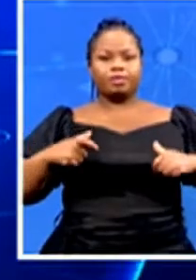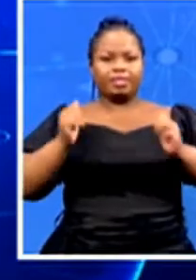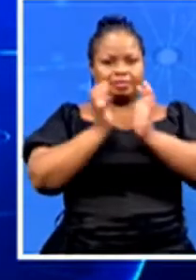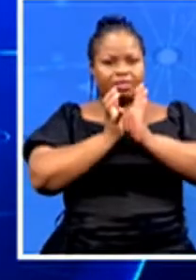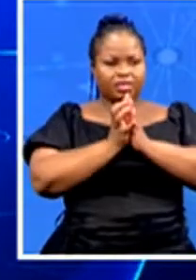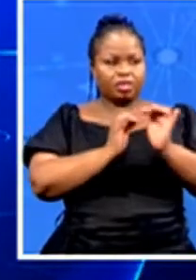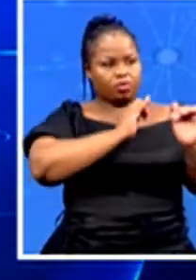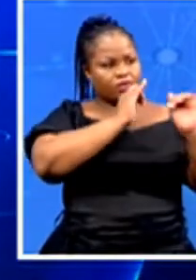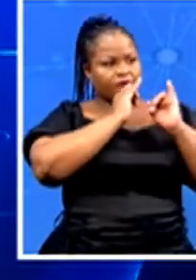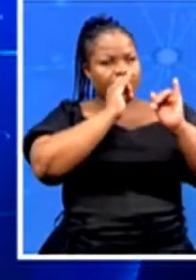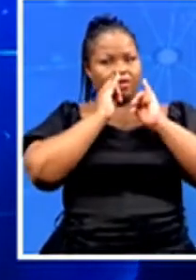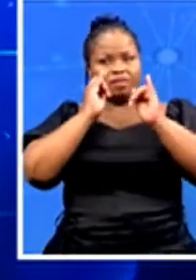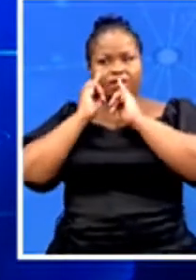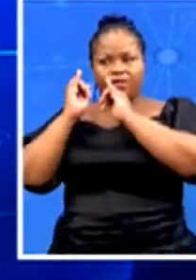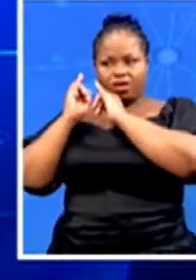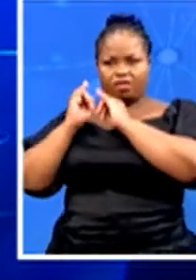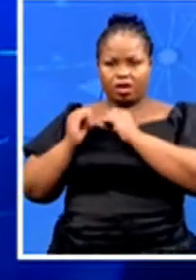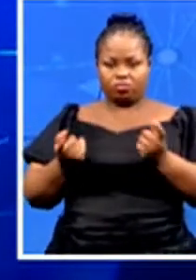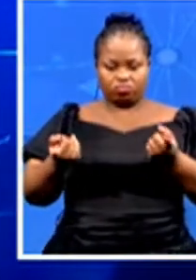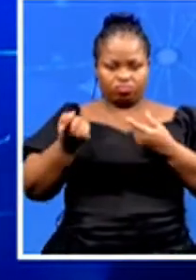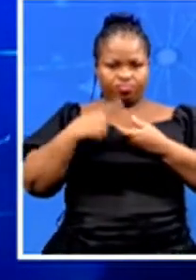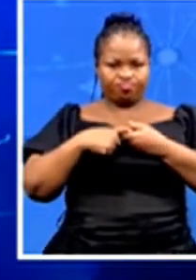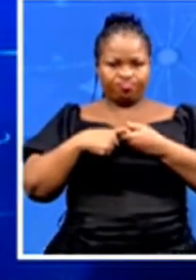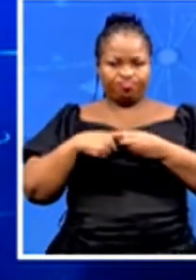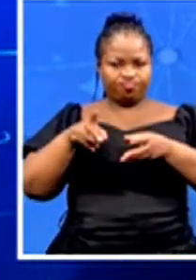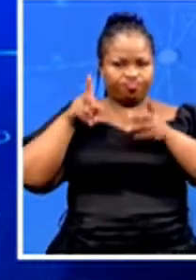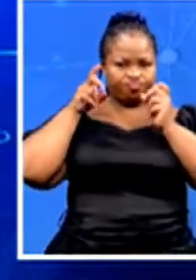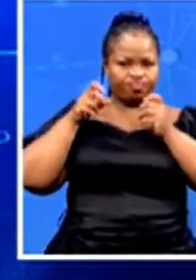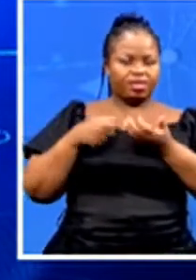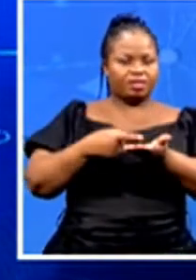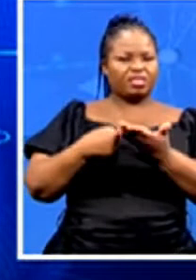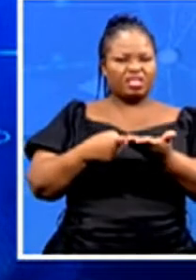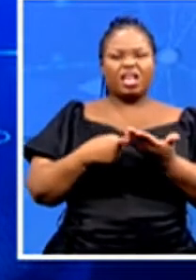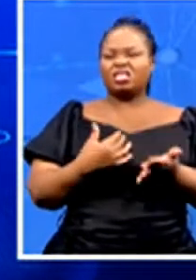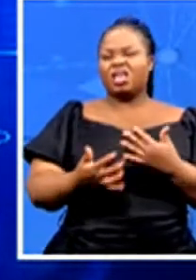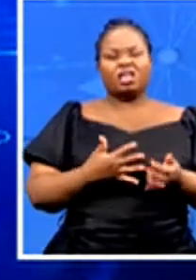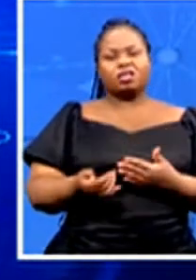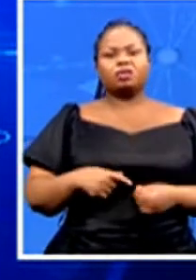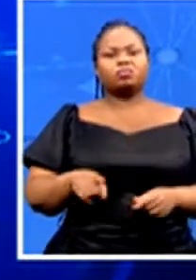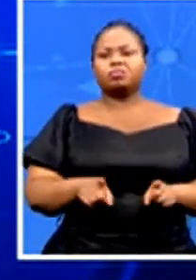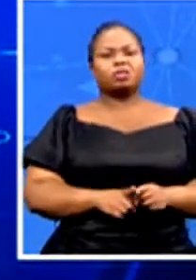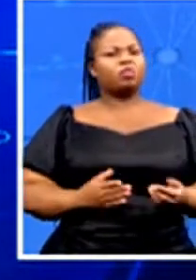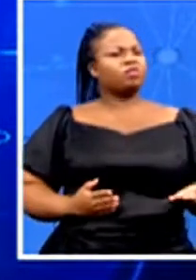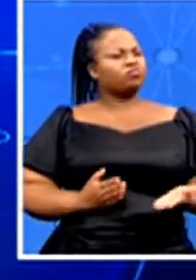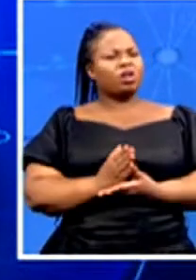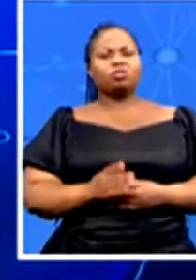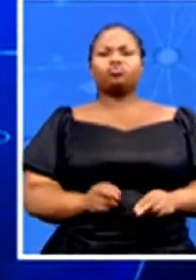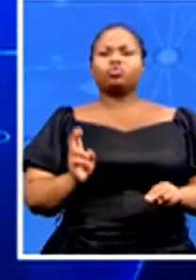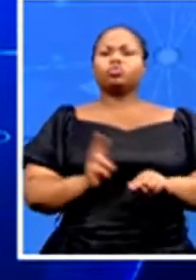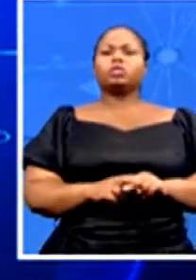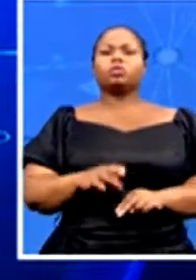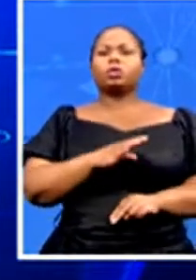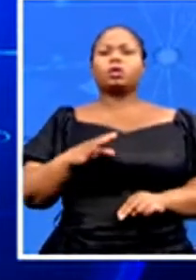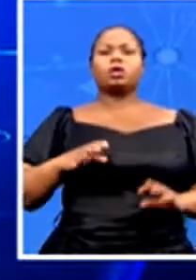we discuss in a ward committee. Just like everybody has a right to go and sit in the council chamber and listen at the